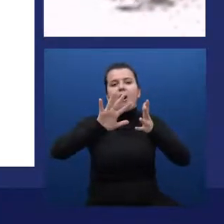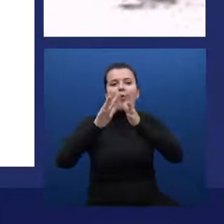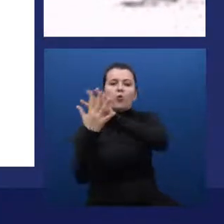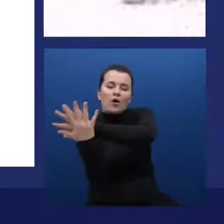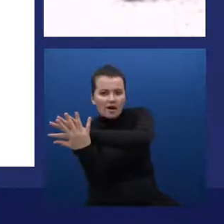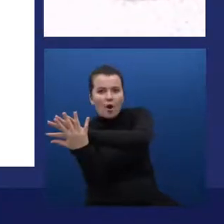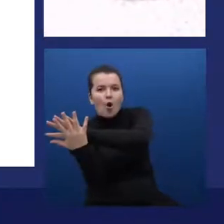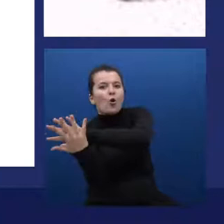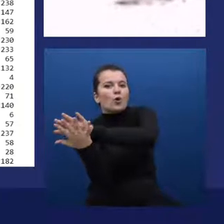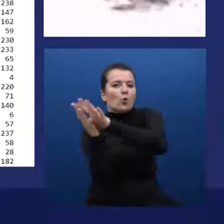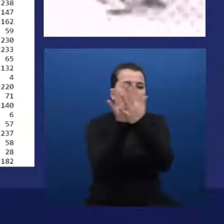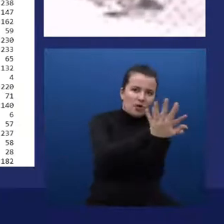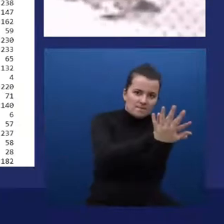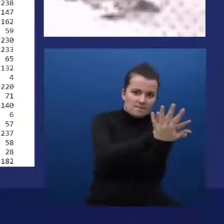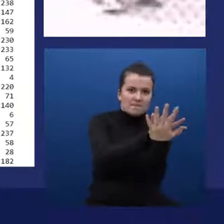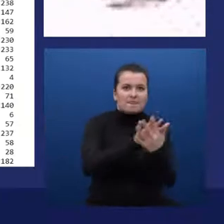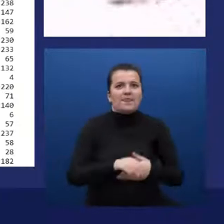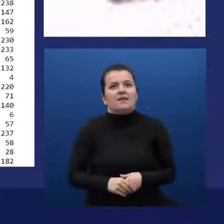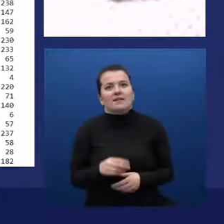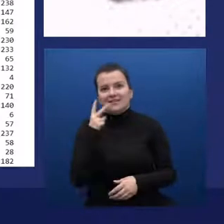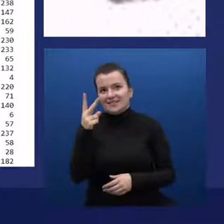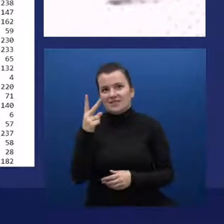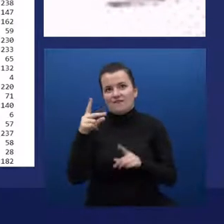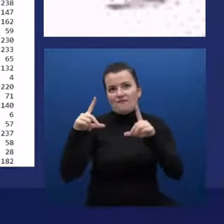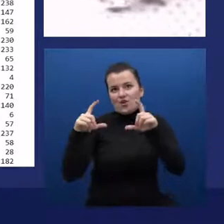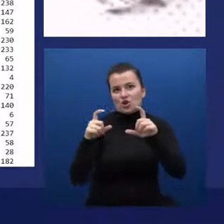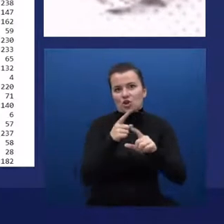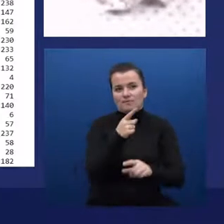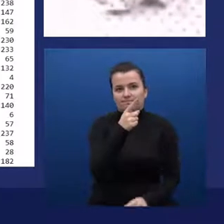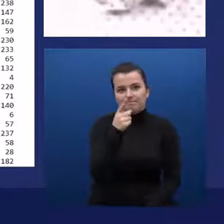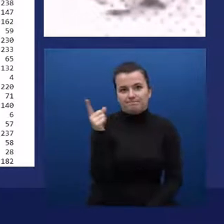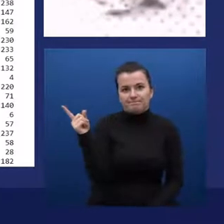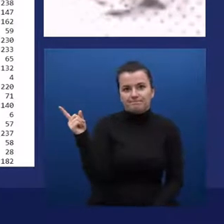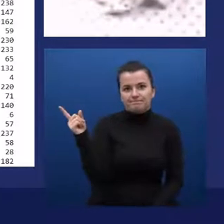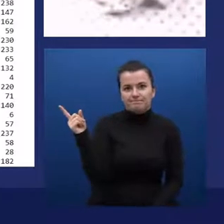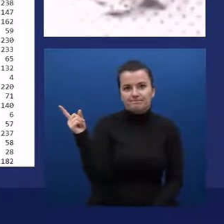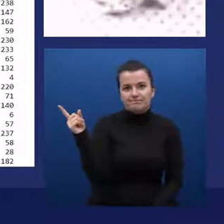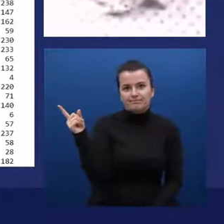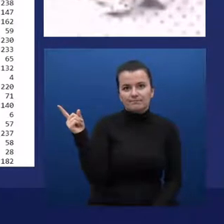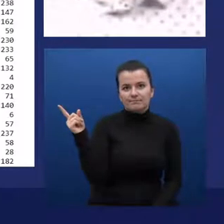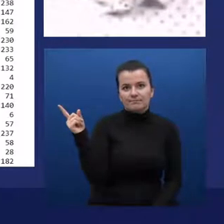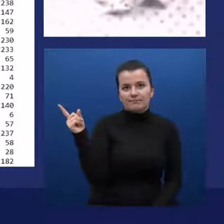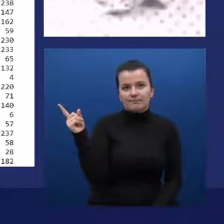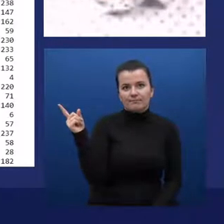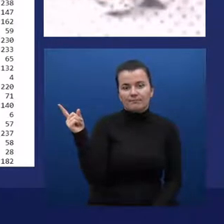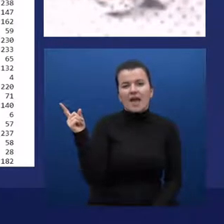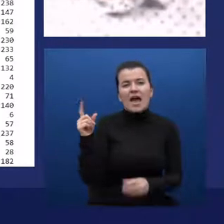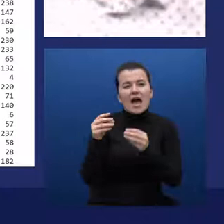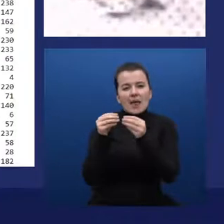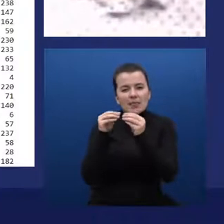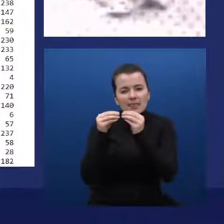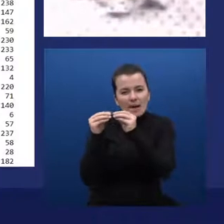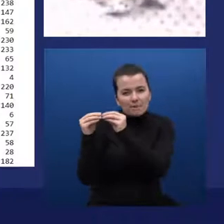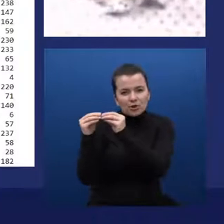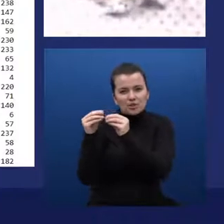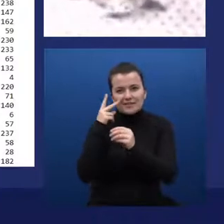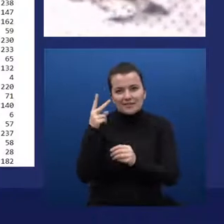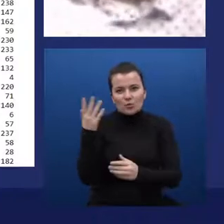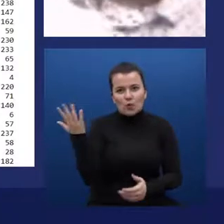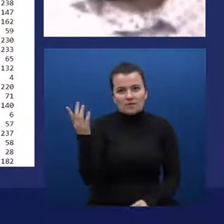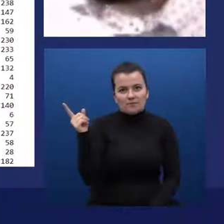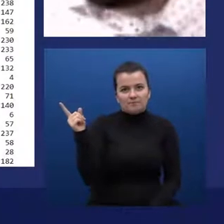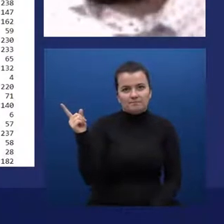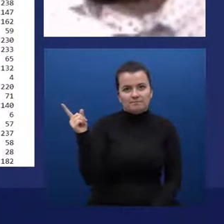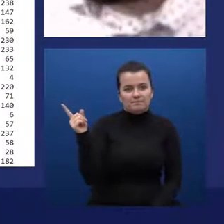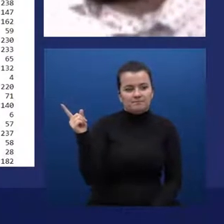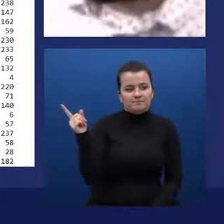really fast. Here's the picture. If you look right here, here are the numbers. Notice that those are the top three numbers here, right? And then